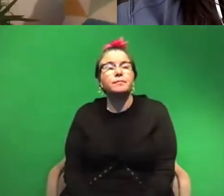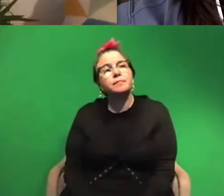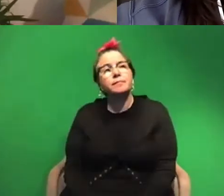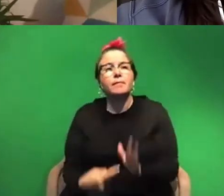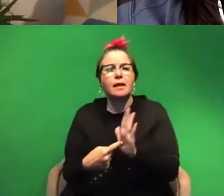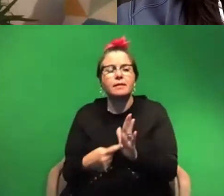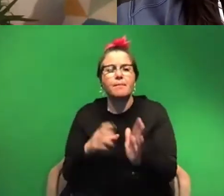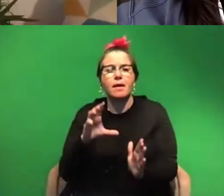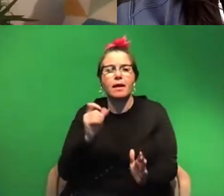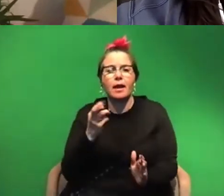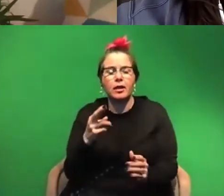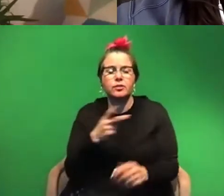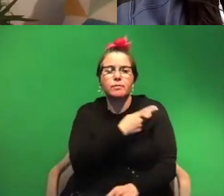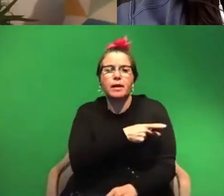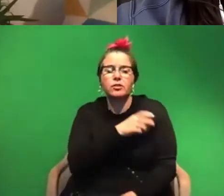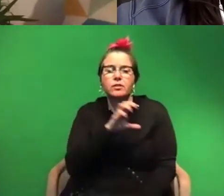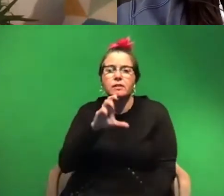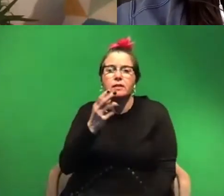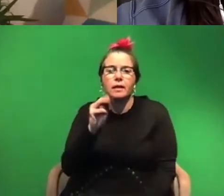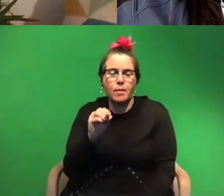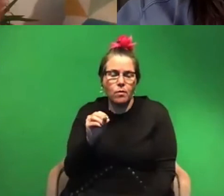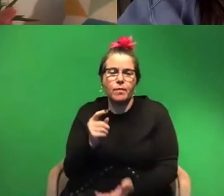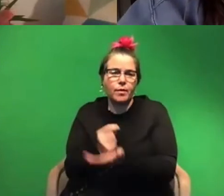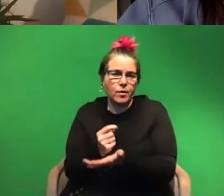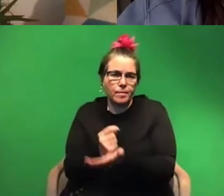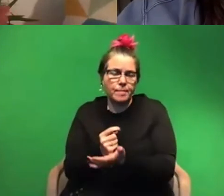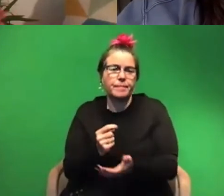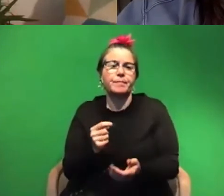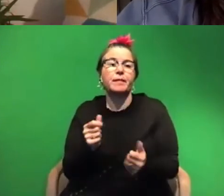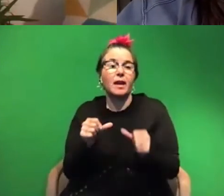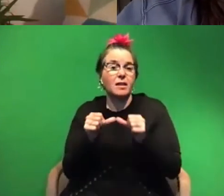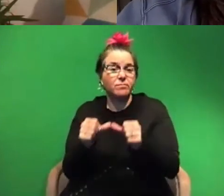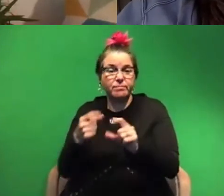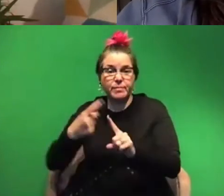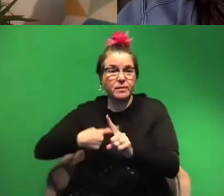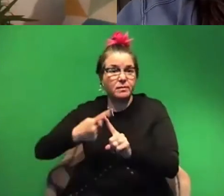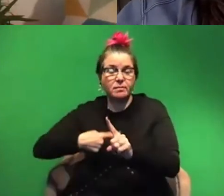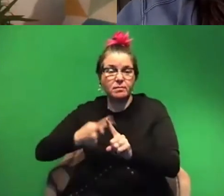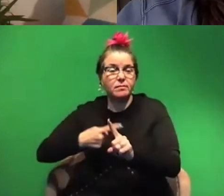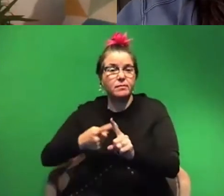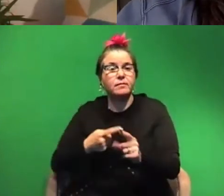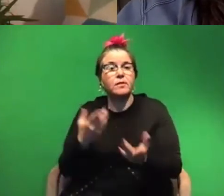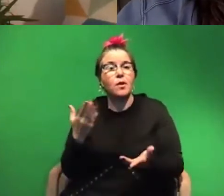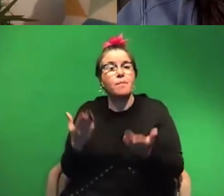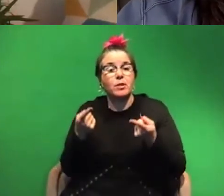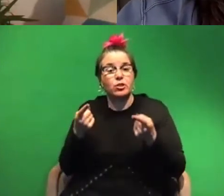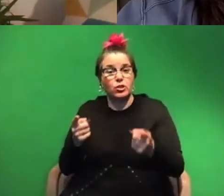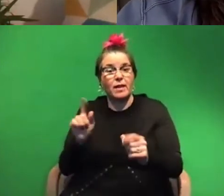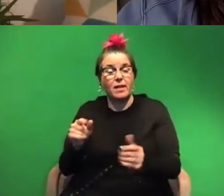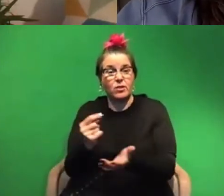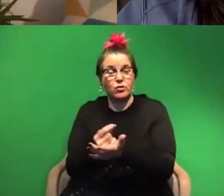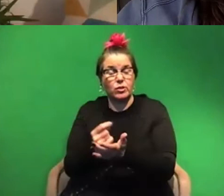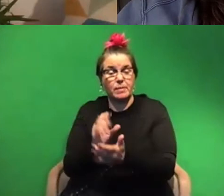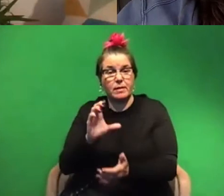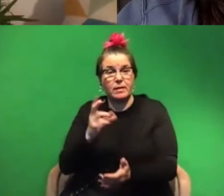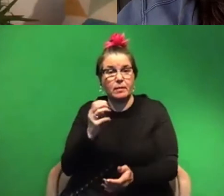patients undergo chemotherapy which can last for months. And so maybe during the treatment